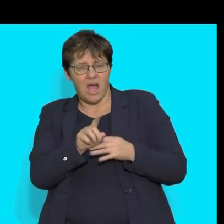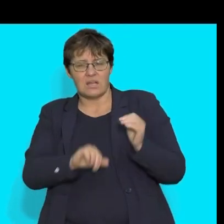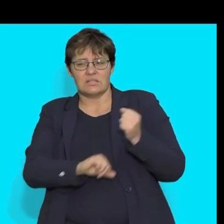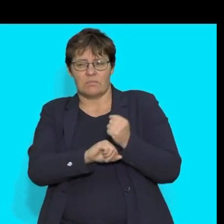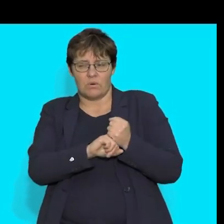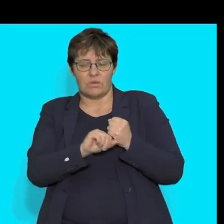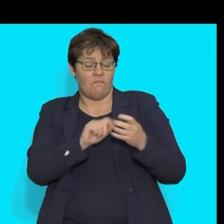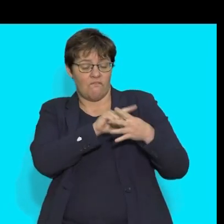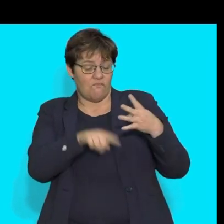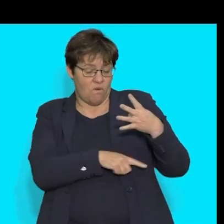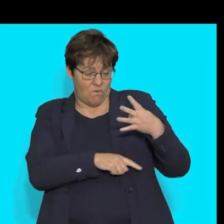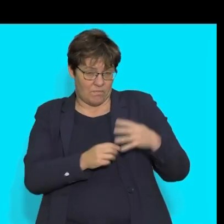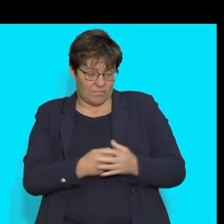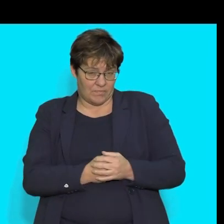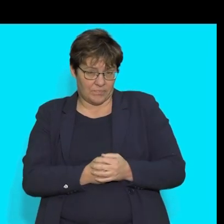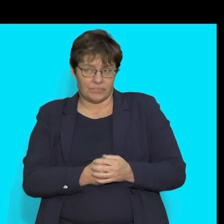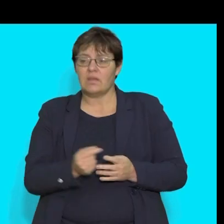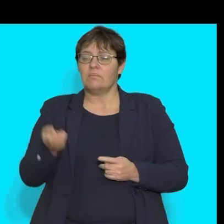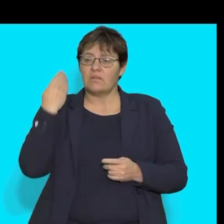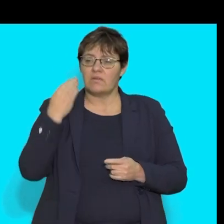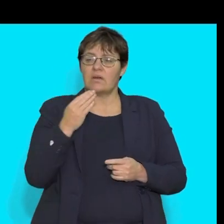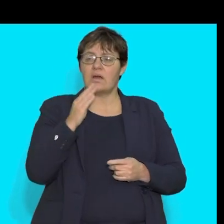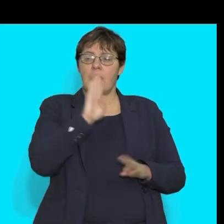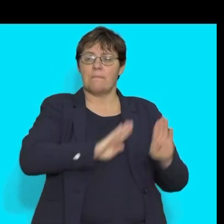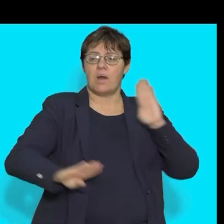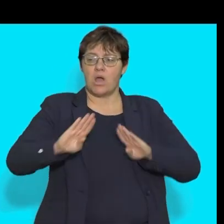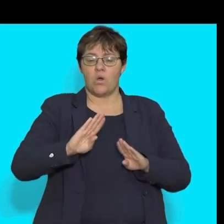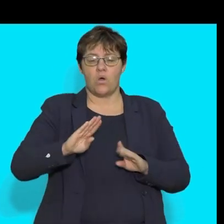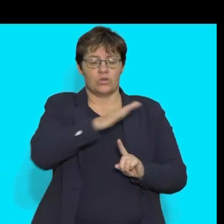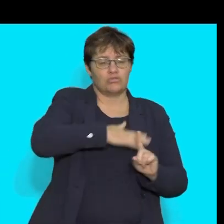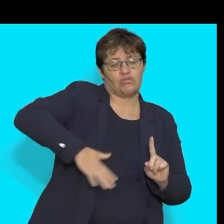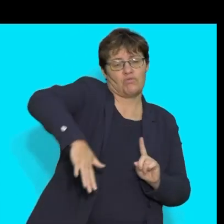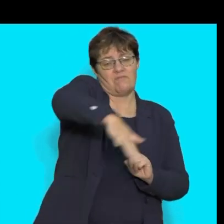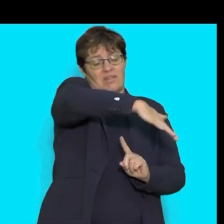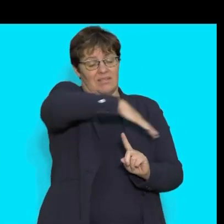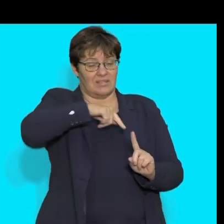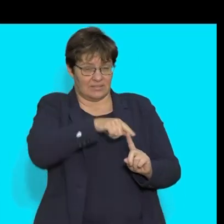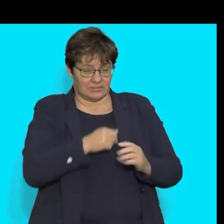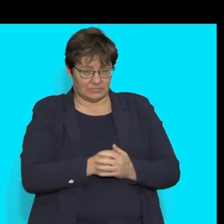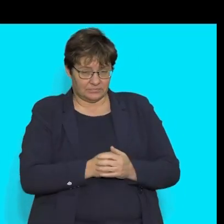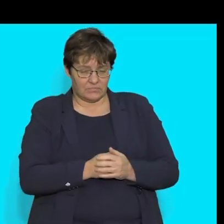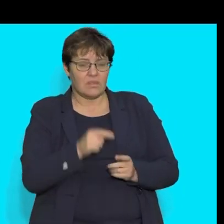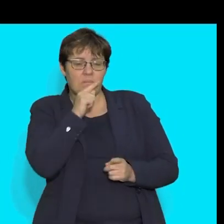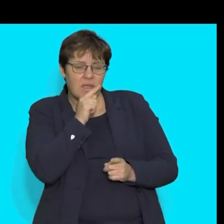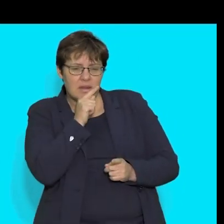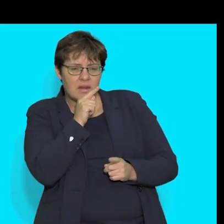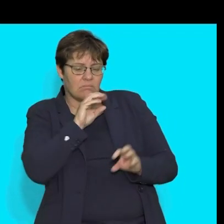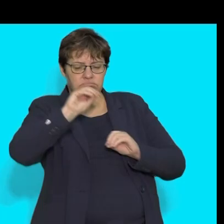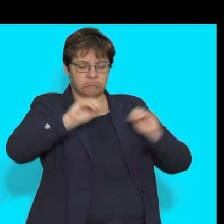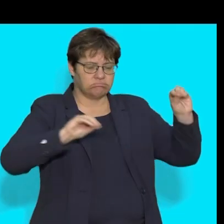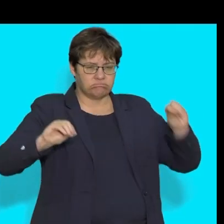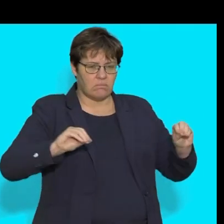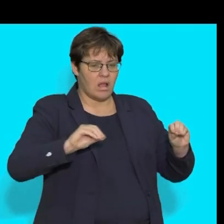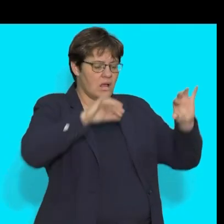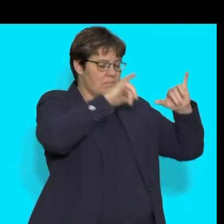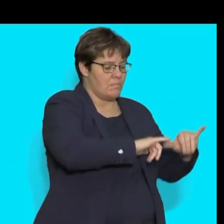supports evolution. We've mentioned in the past biogeographic distribution of species, and that essentially points to how they are